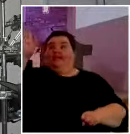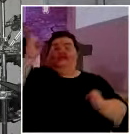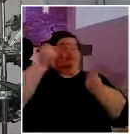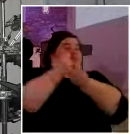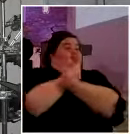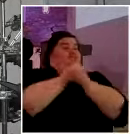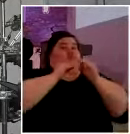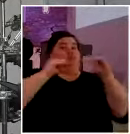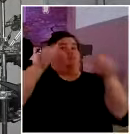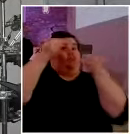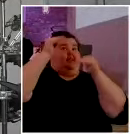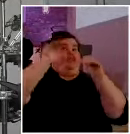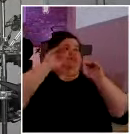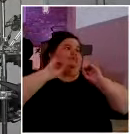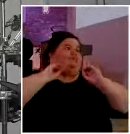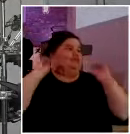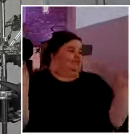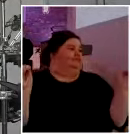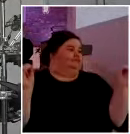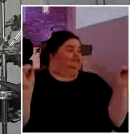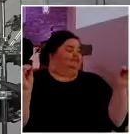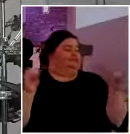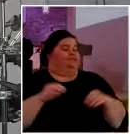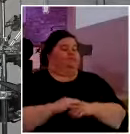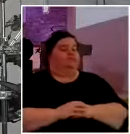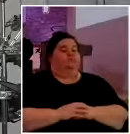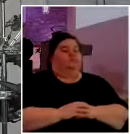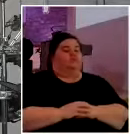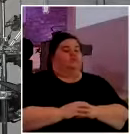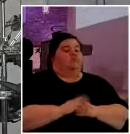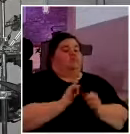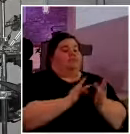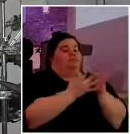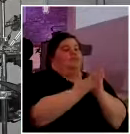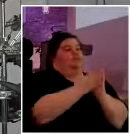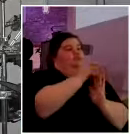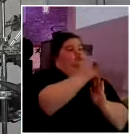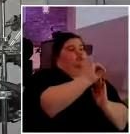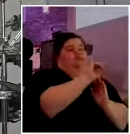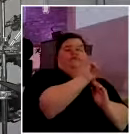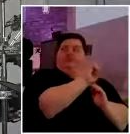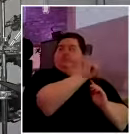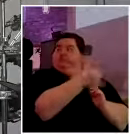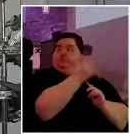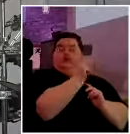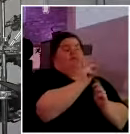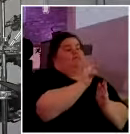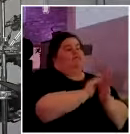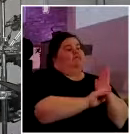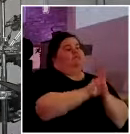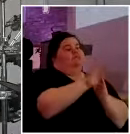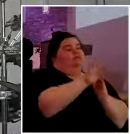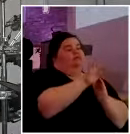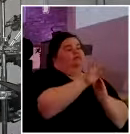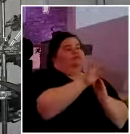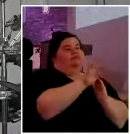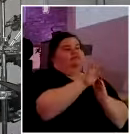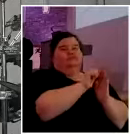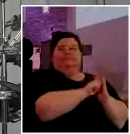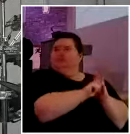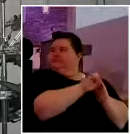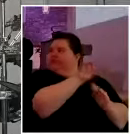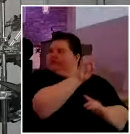Unconditional. That's why John writes in 1 John 4, verse 8, he that loveth not knoweth